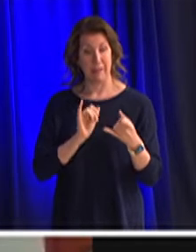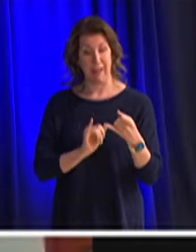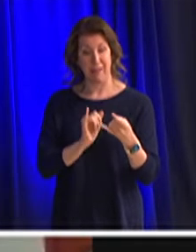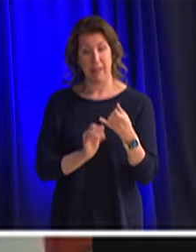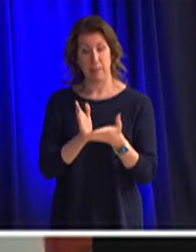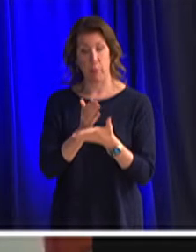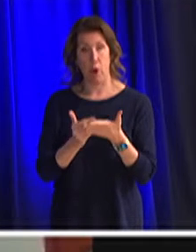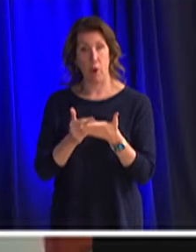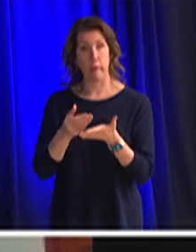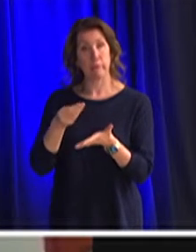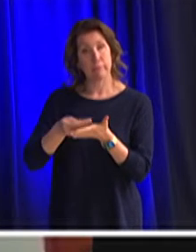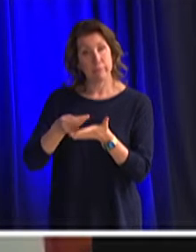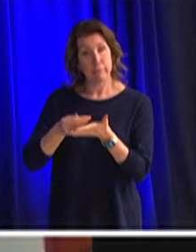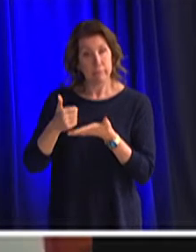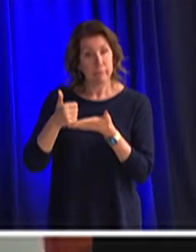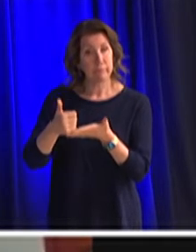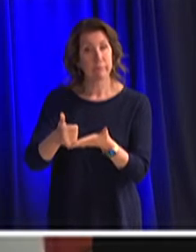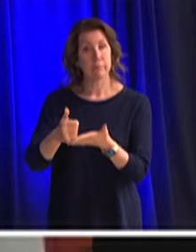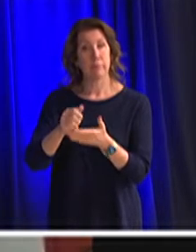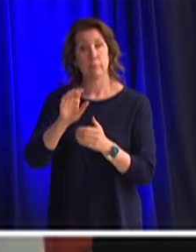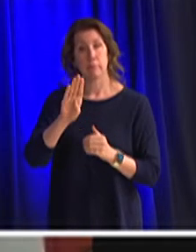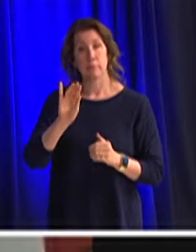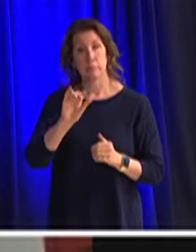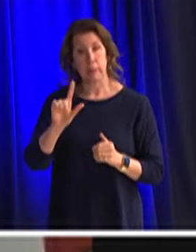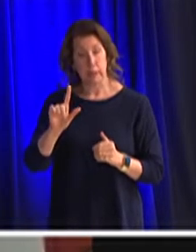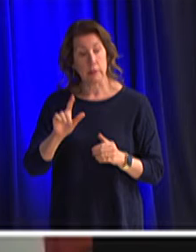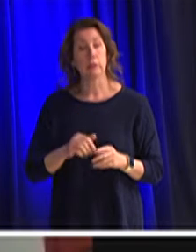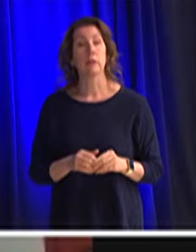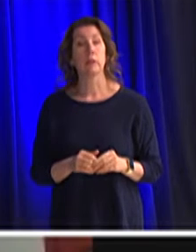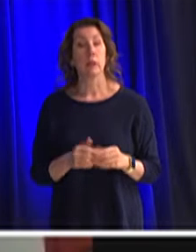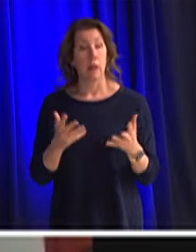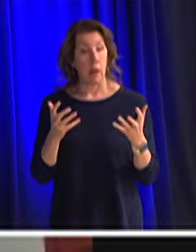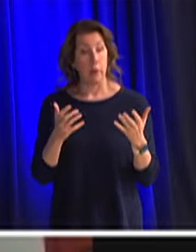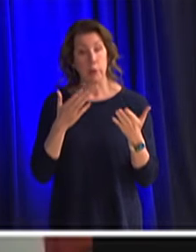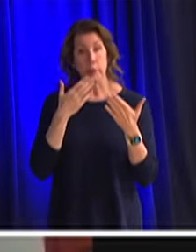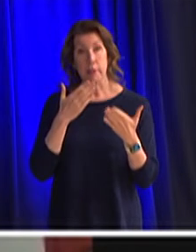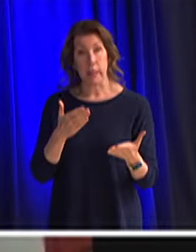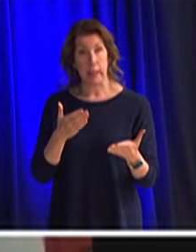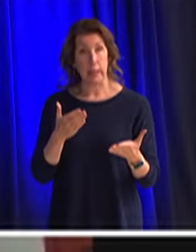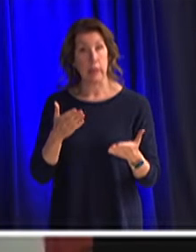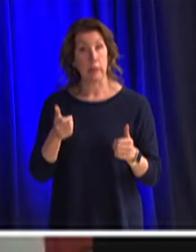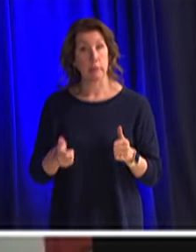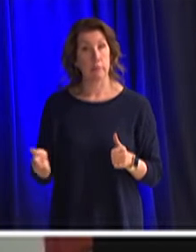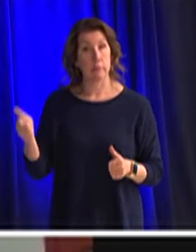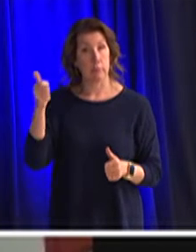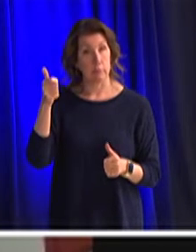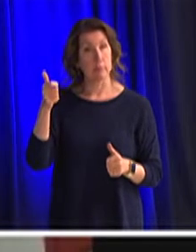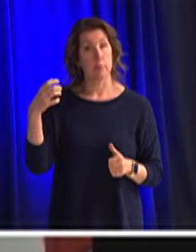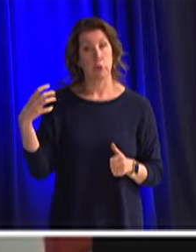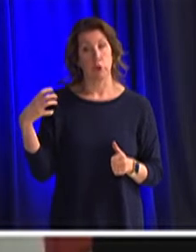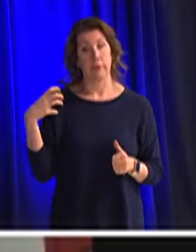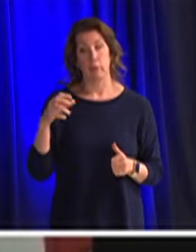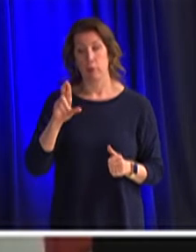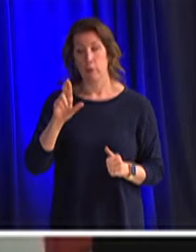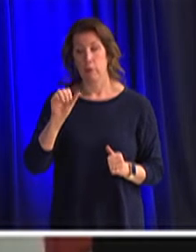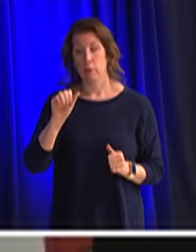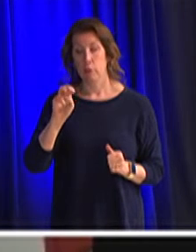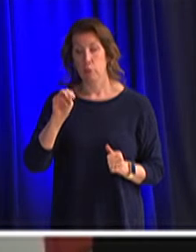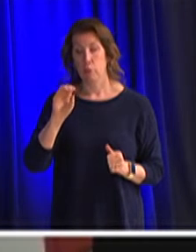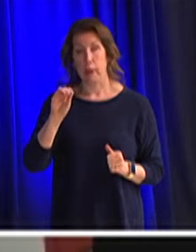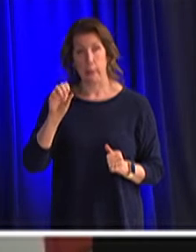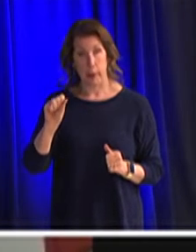will help out our communities quite a bit, I believe. I also want to thank Chief Ramos and her officers and recruits for running a solid ground